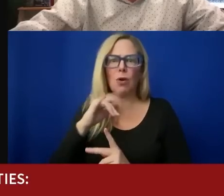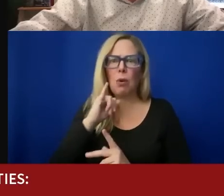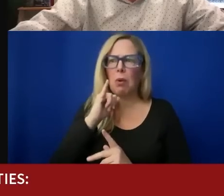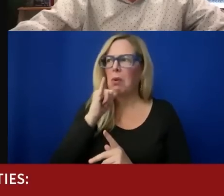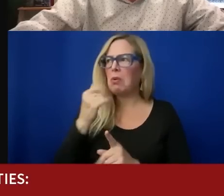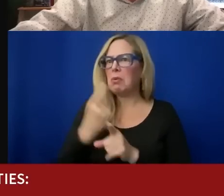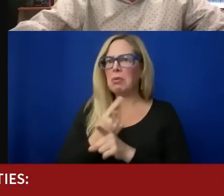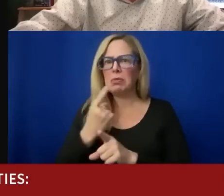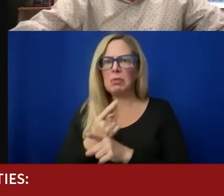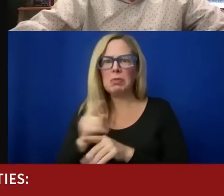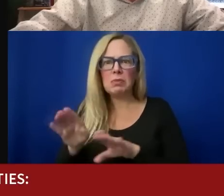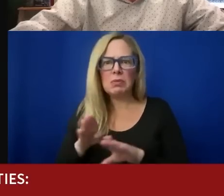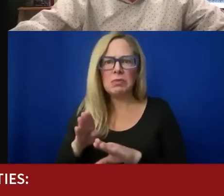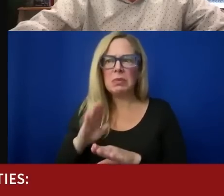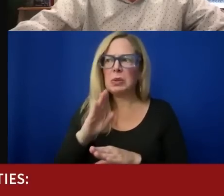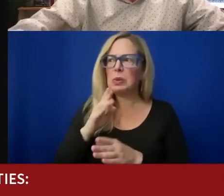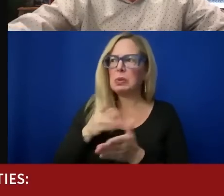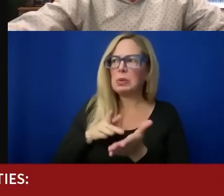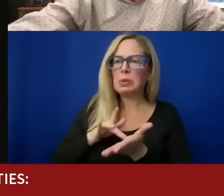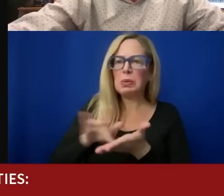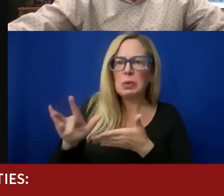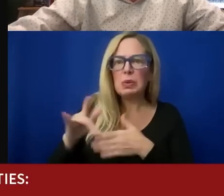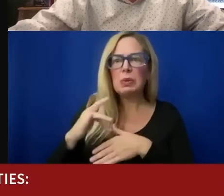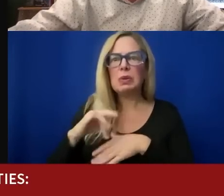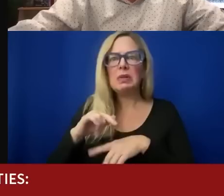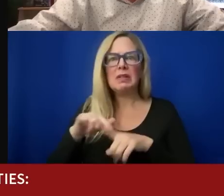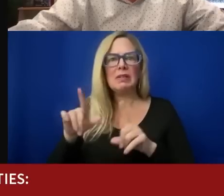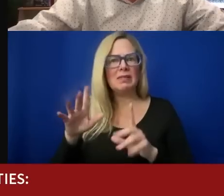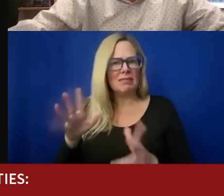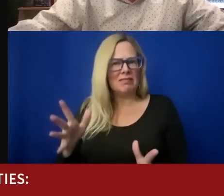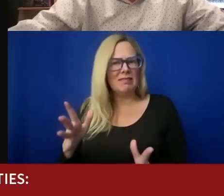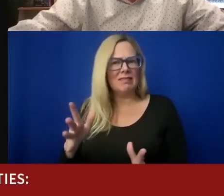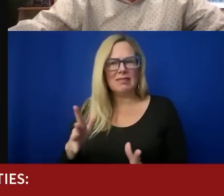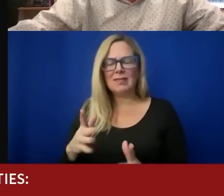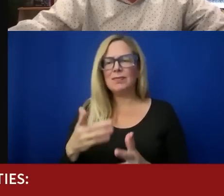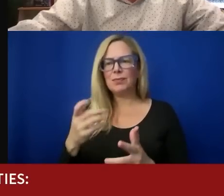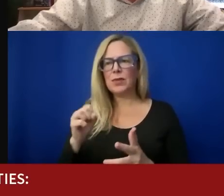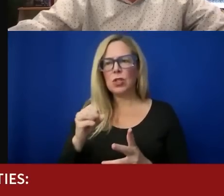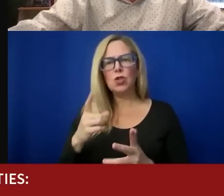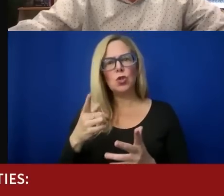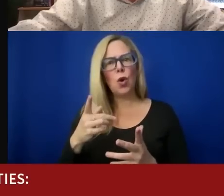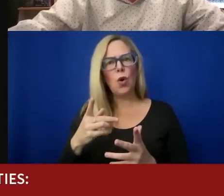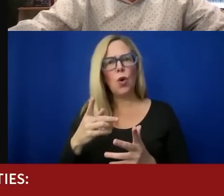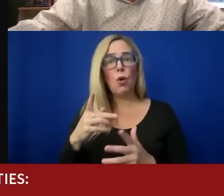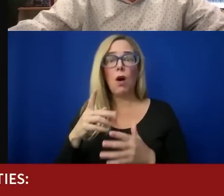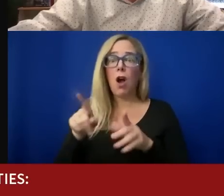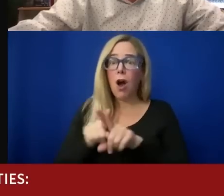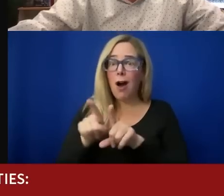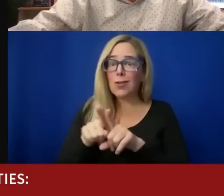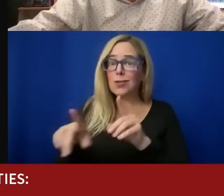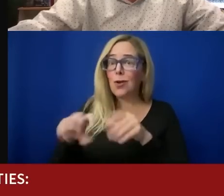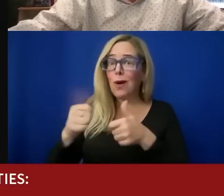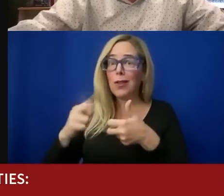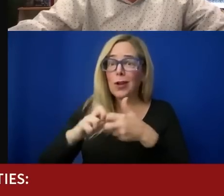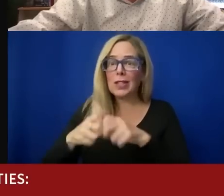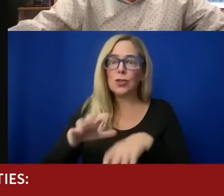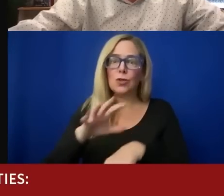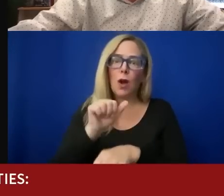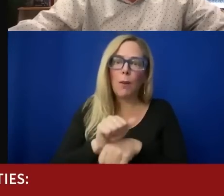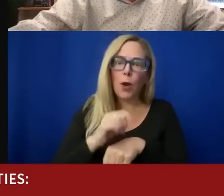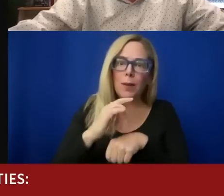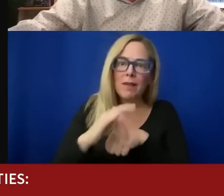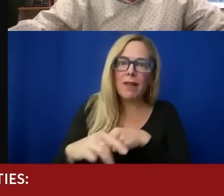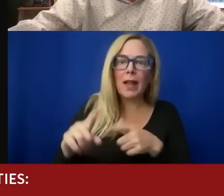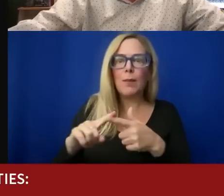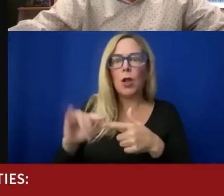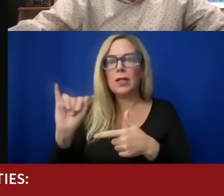most commonly reported were, again, affordability, insurance coverage, and appointment availability. So really echoing, I think, a lot of what people have been talking